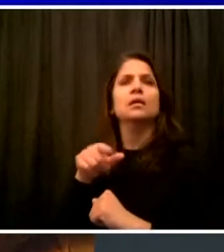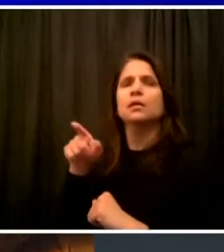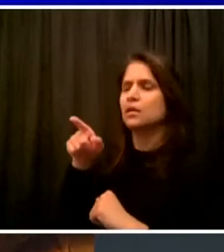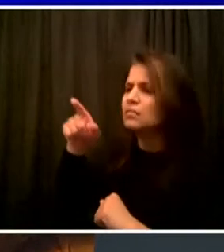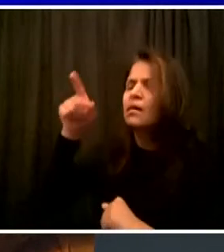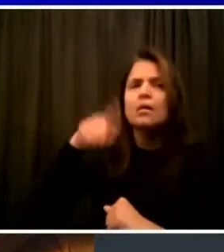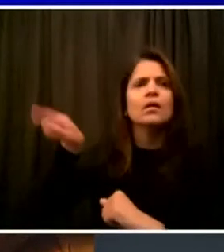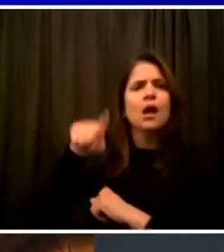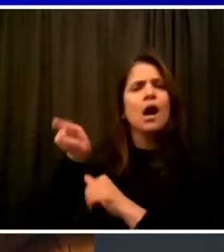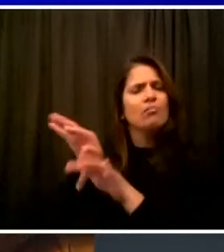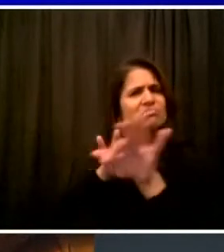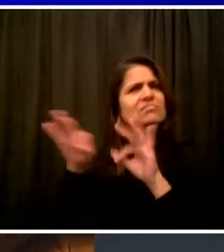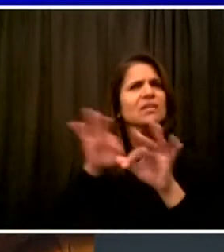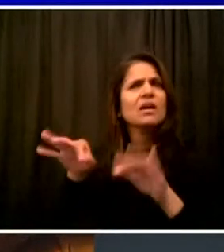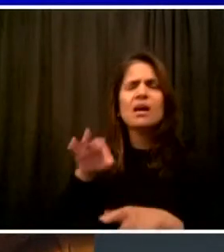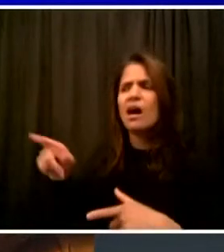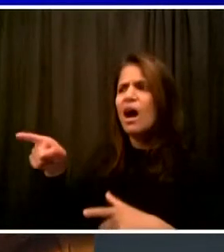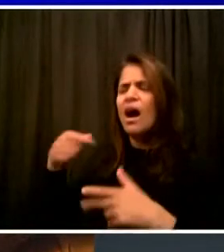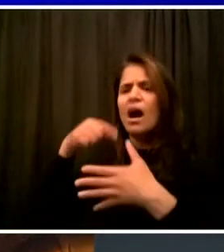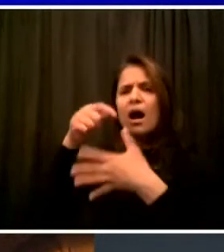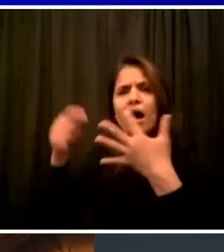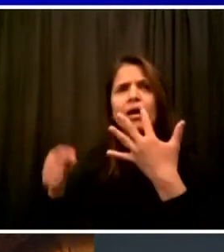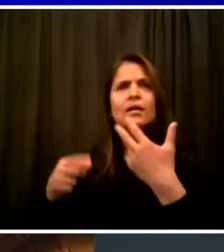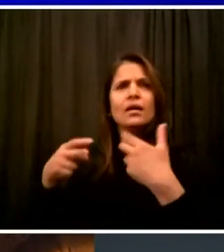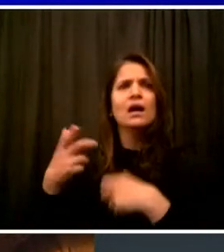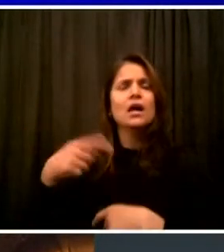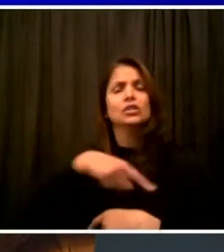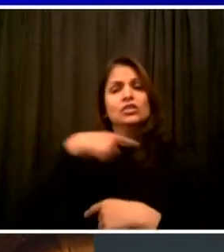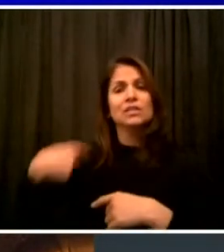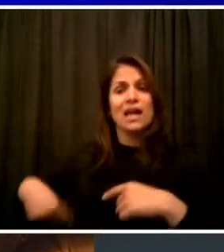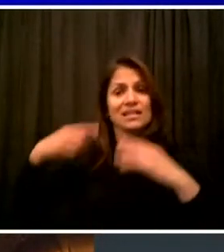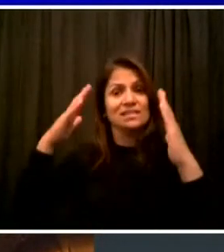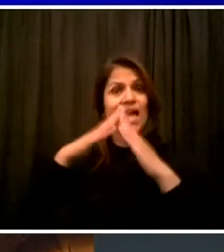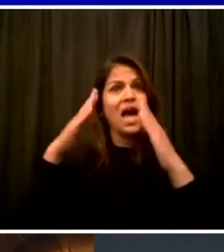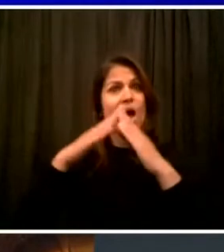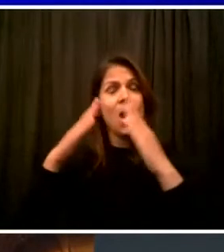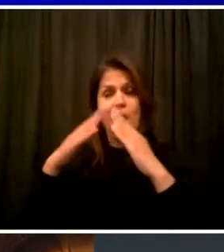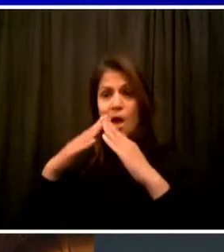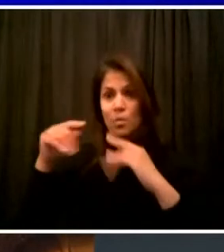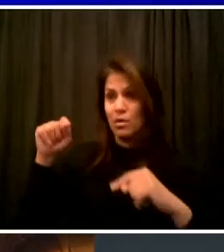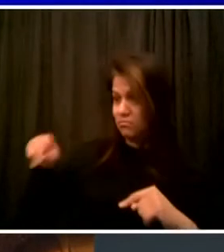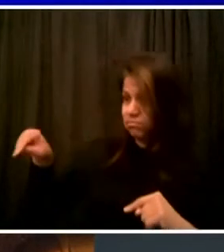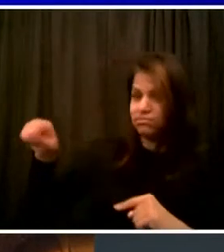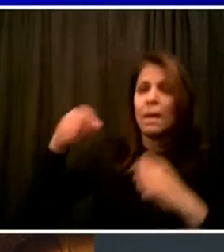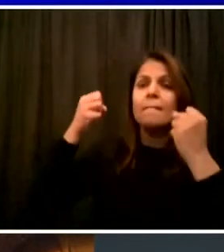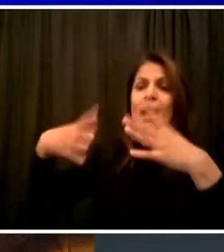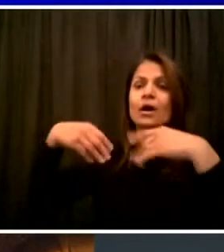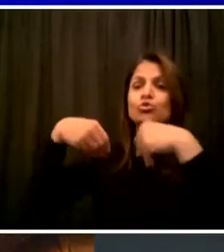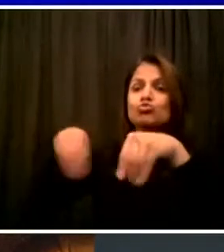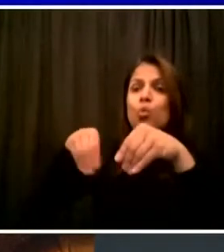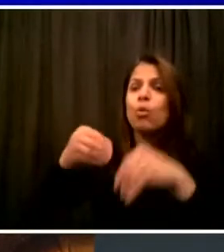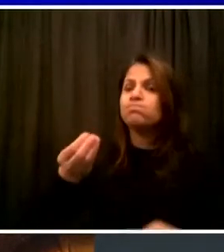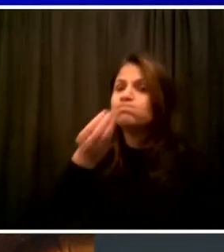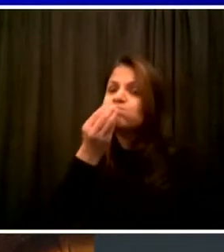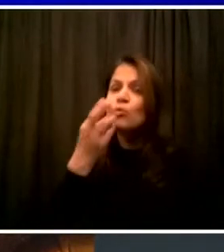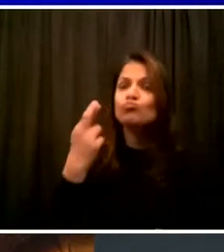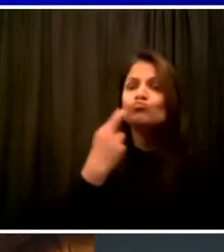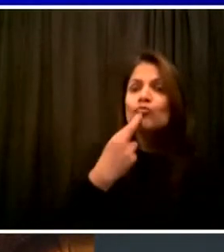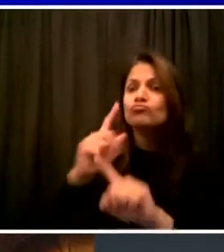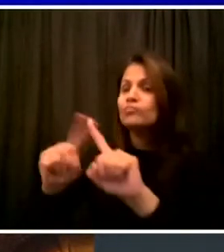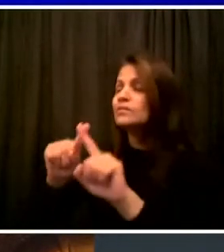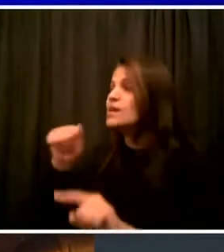American community have, on top of that, suffered discrimination throughout, which is wholly unacceptable. And I want to remind everyone, we will fight this discrimination,